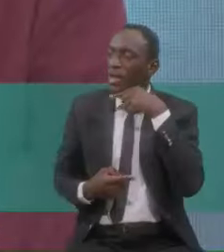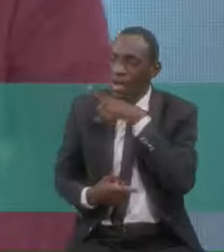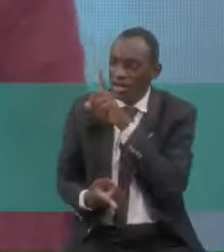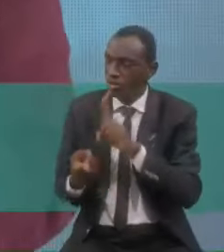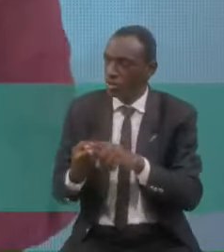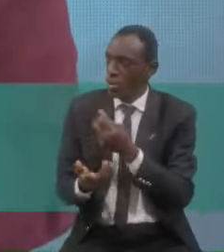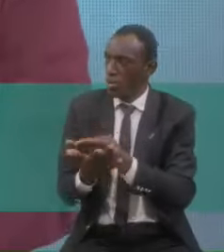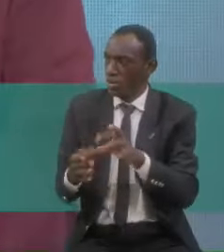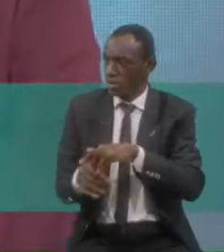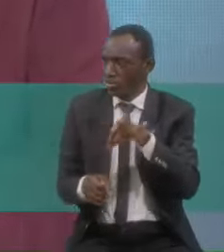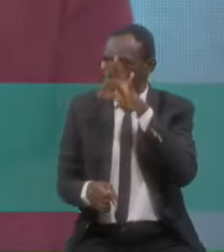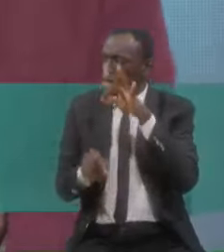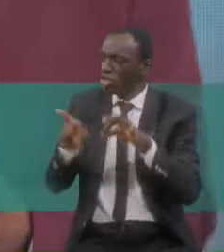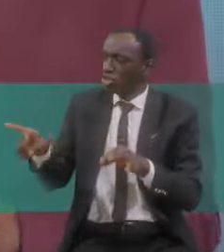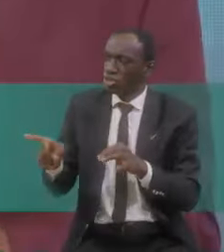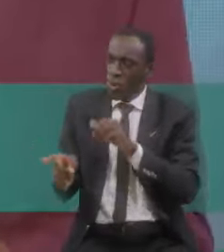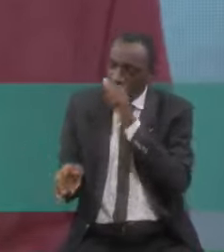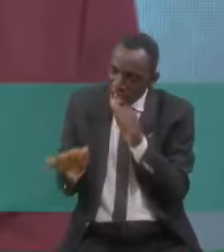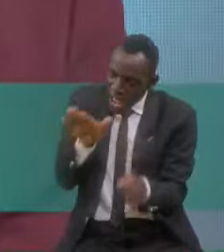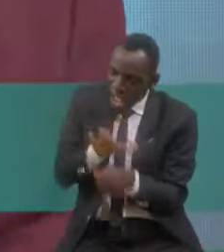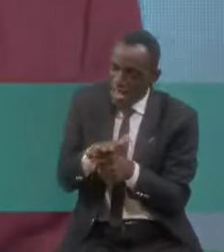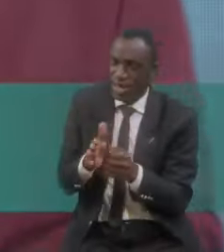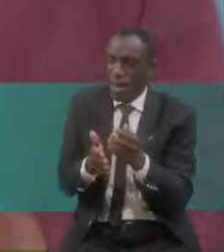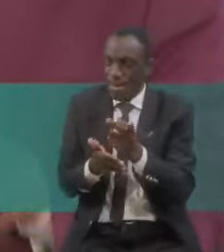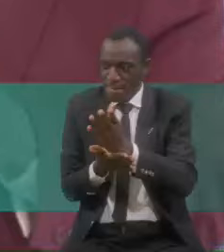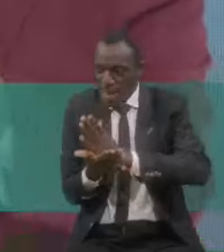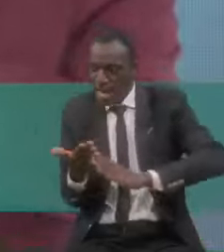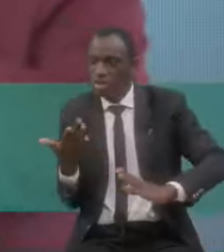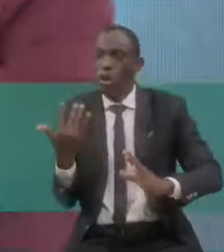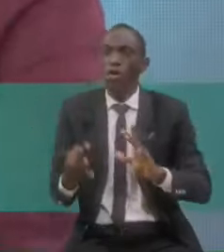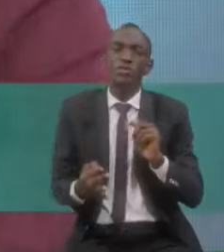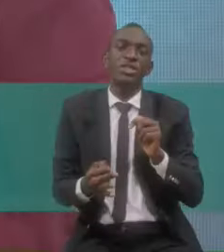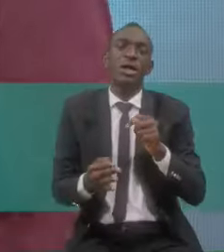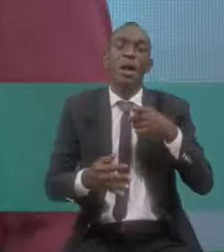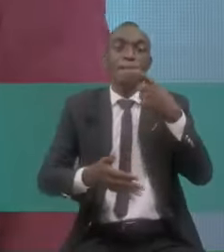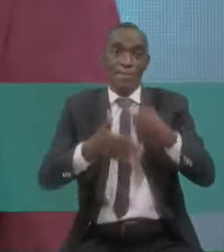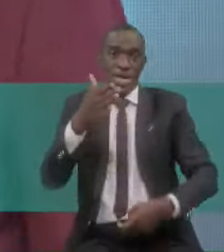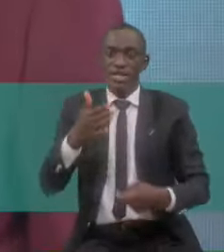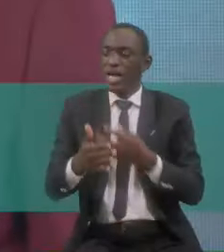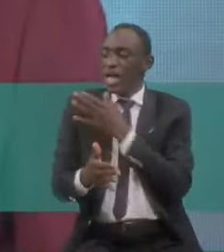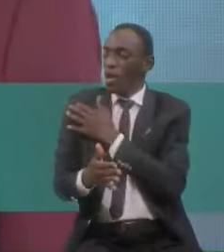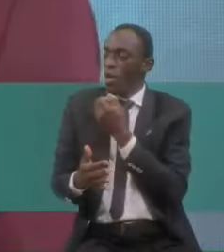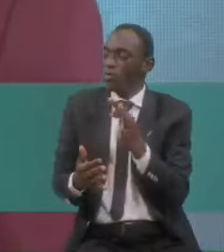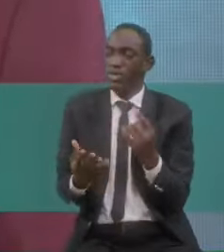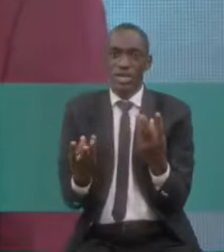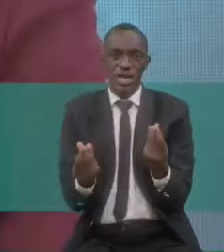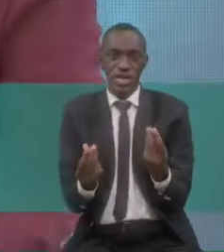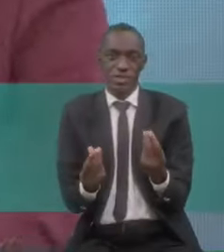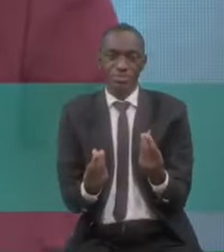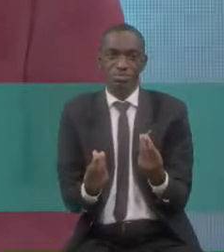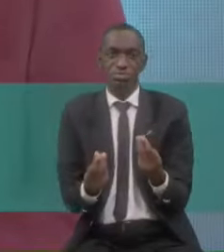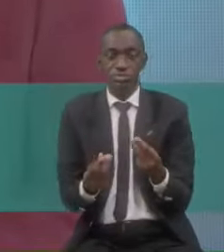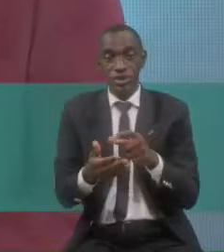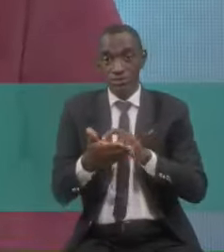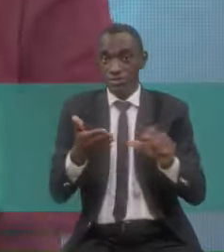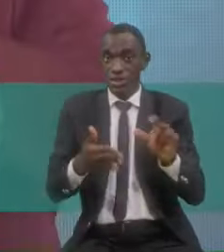back part of the price of the land. Look at verse 4.